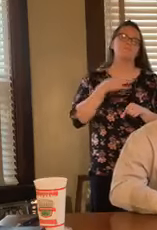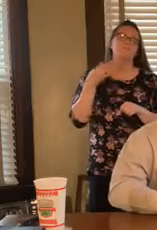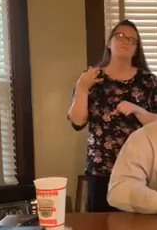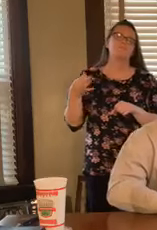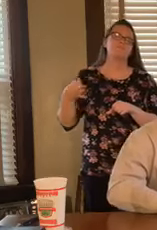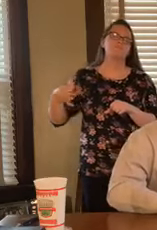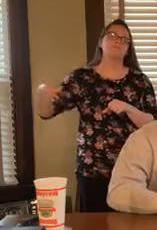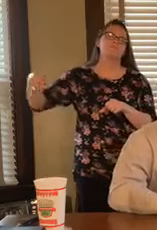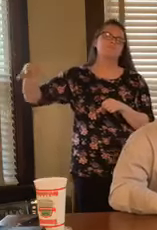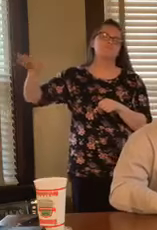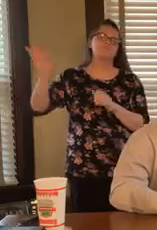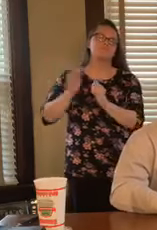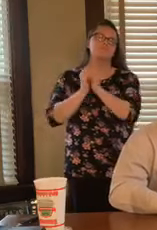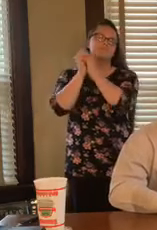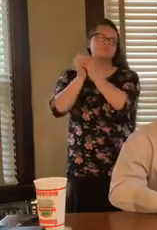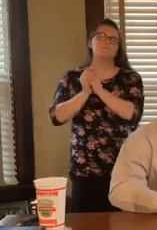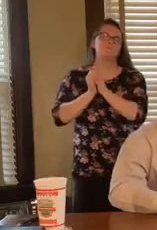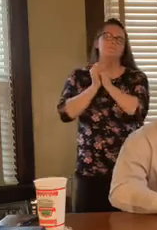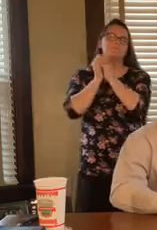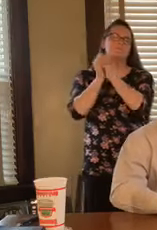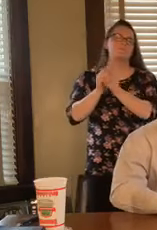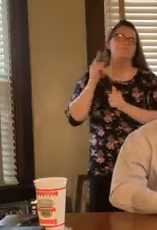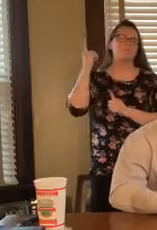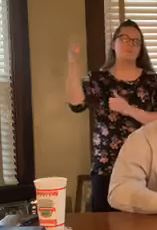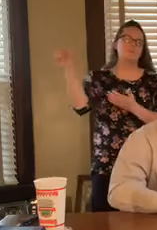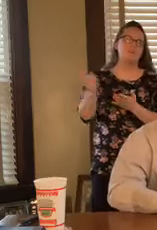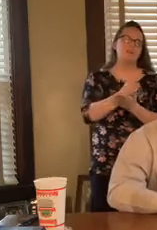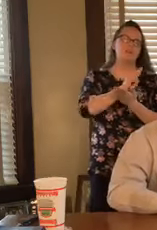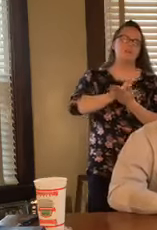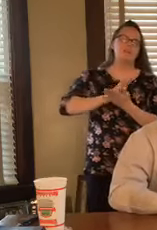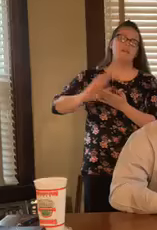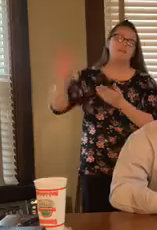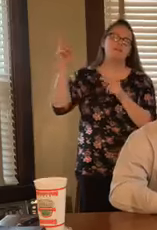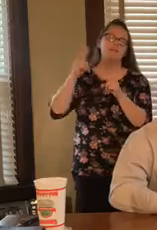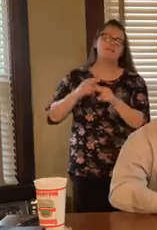soul. Worship His holy